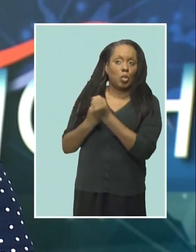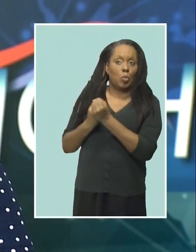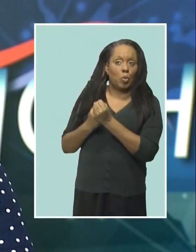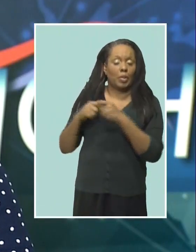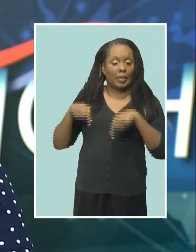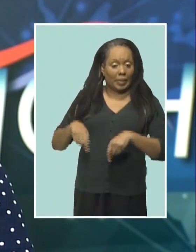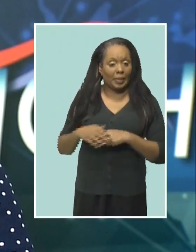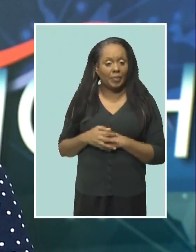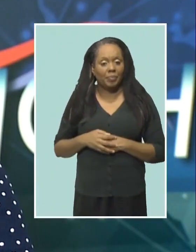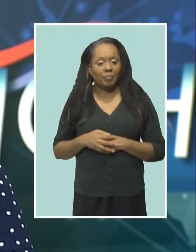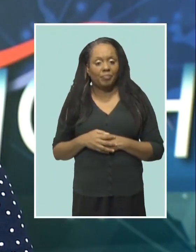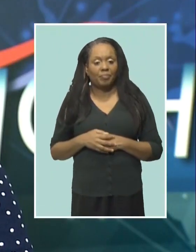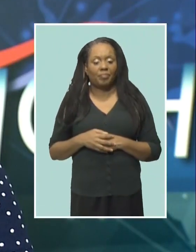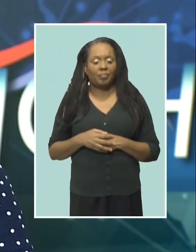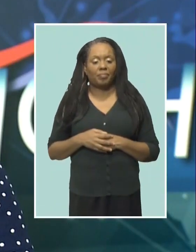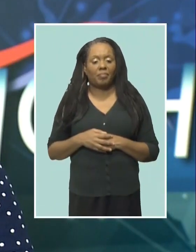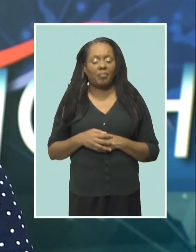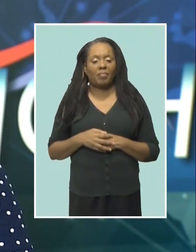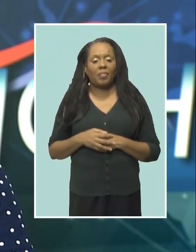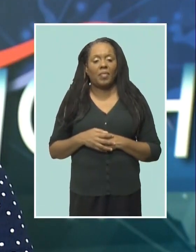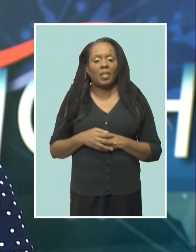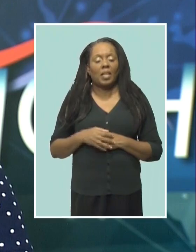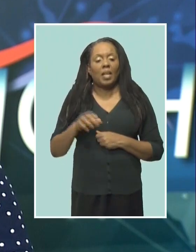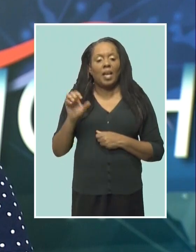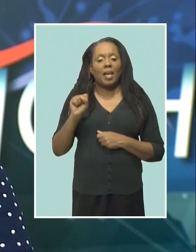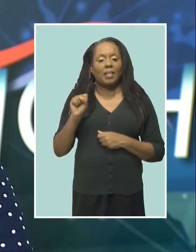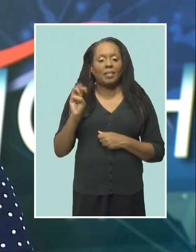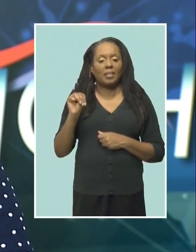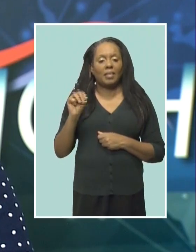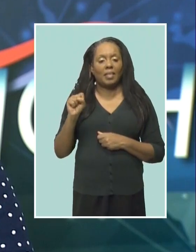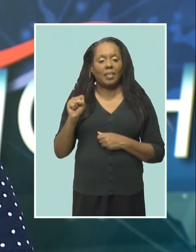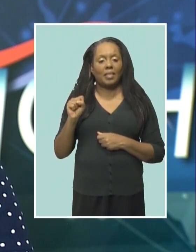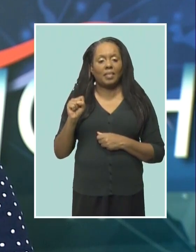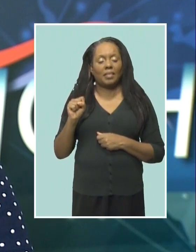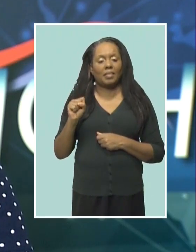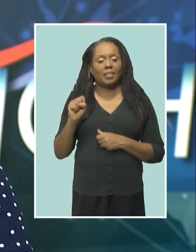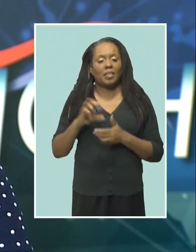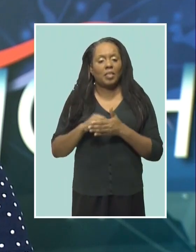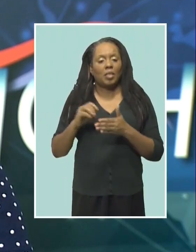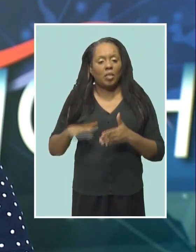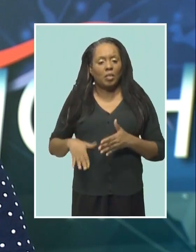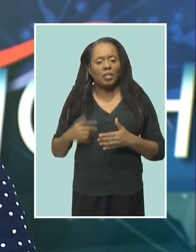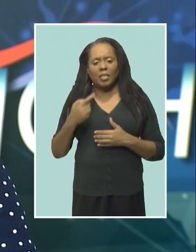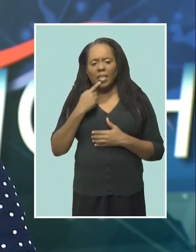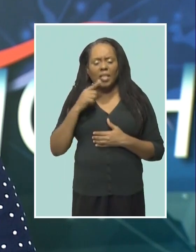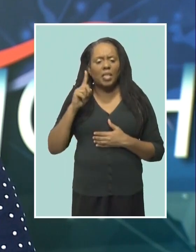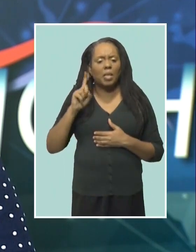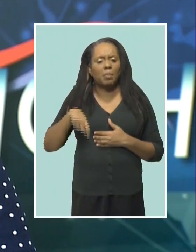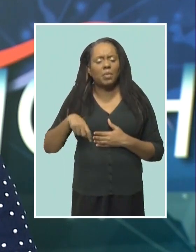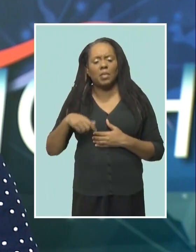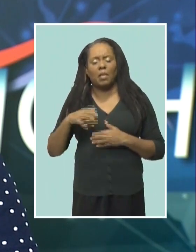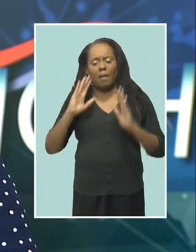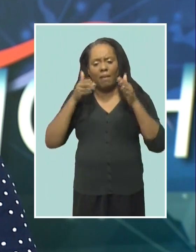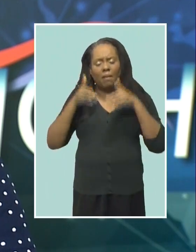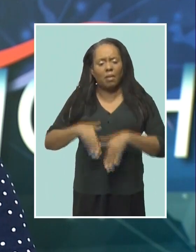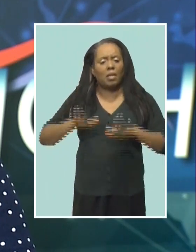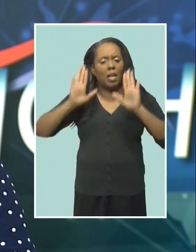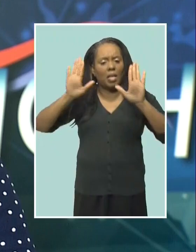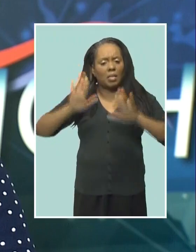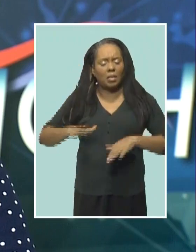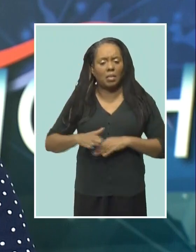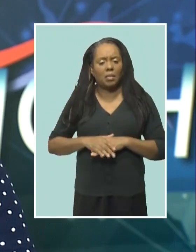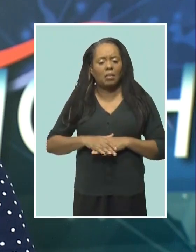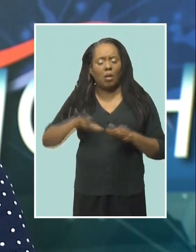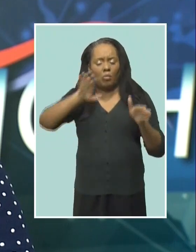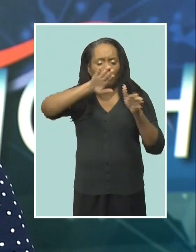Students of the St. Michael's School have been told not to allow outside noise to influence their steps to excellence. The advice is coming